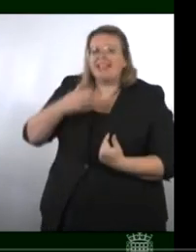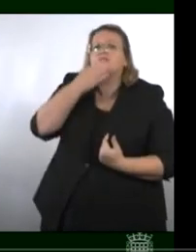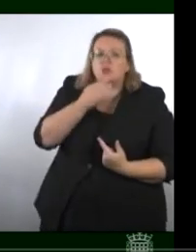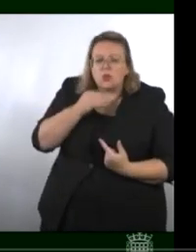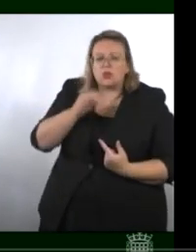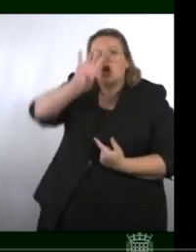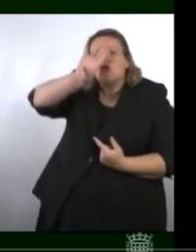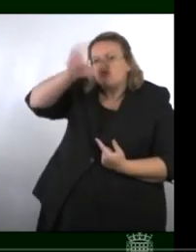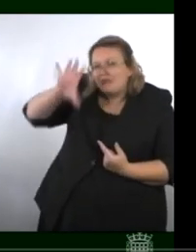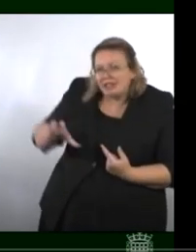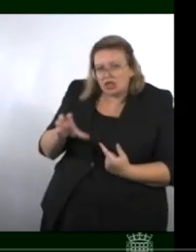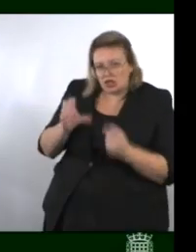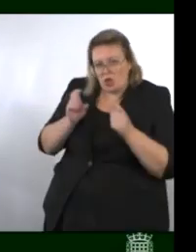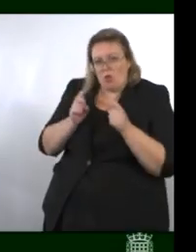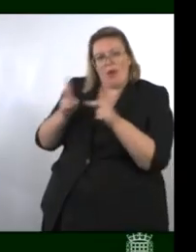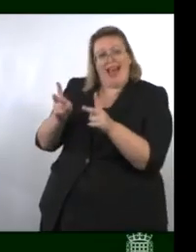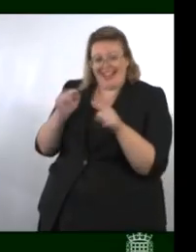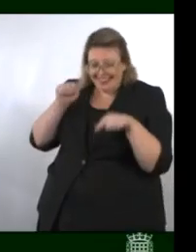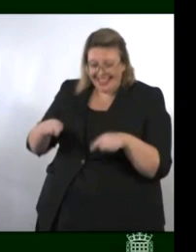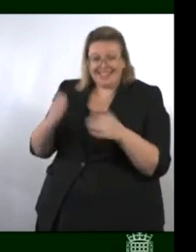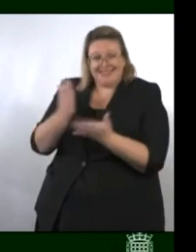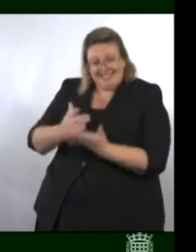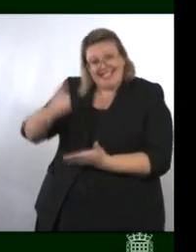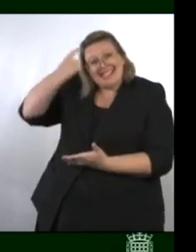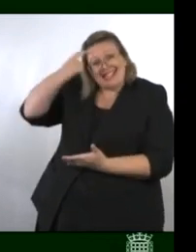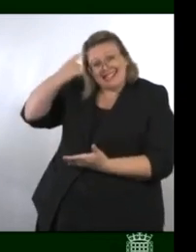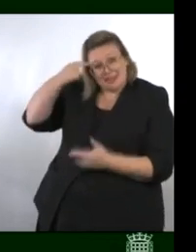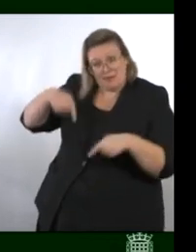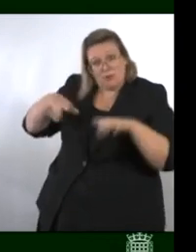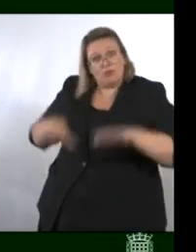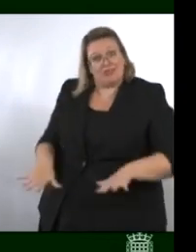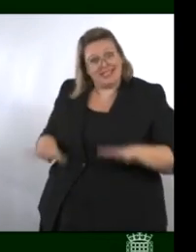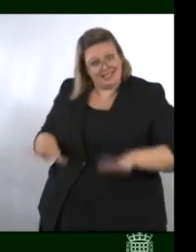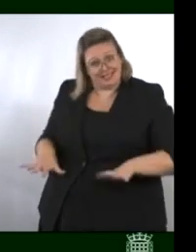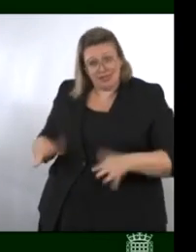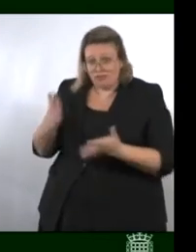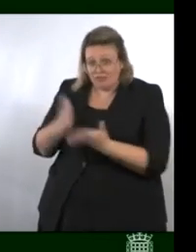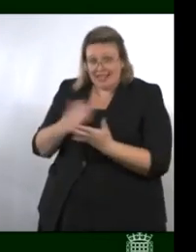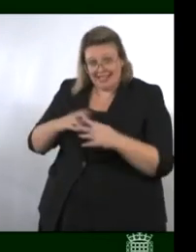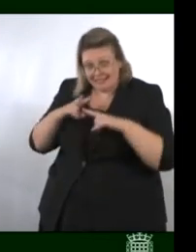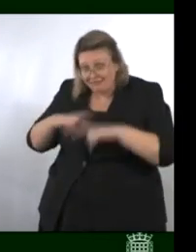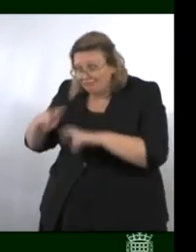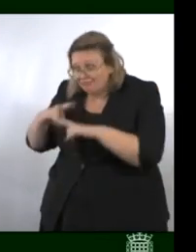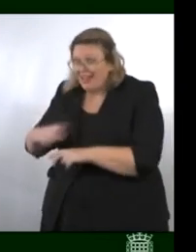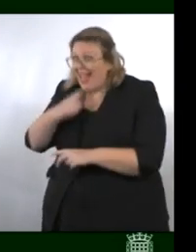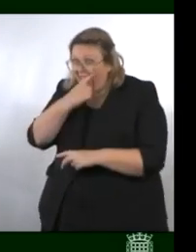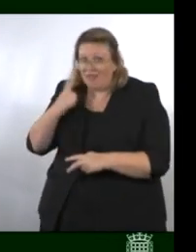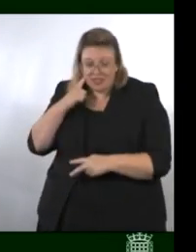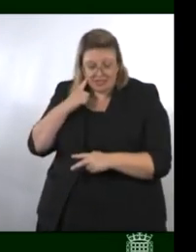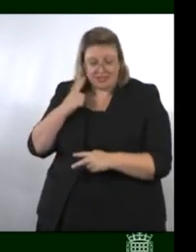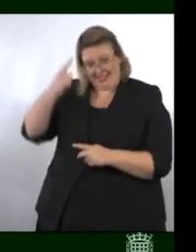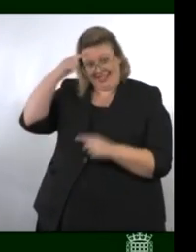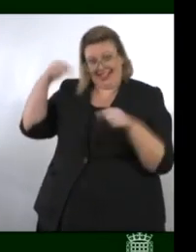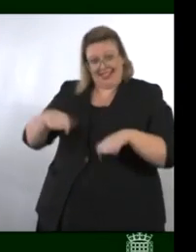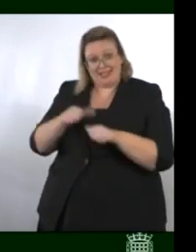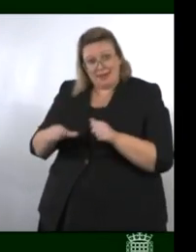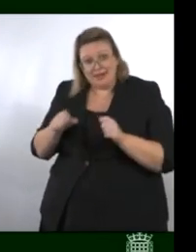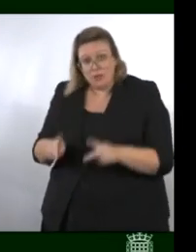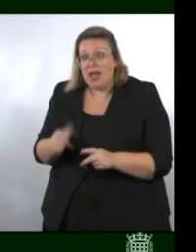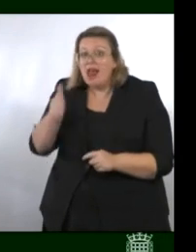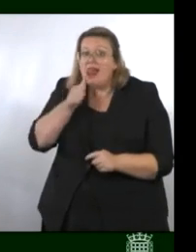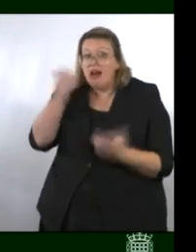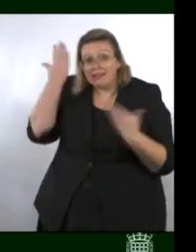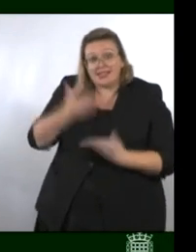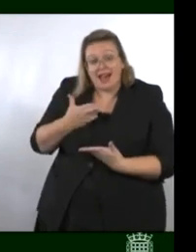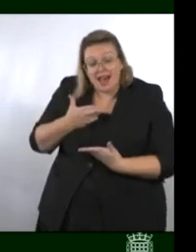approach for this country. That's what the epidemiology supports. It's what the Deputy Chief Medical Officer supported last night. And again,